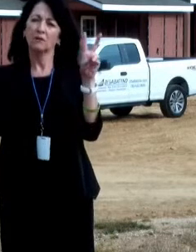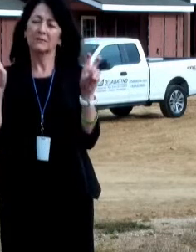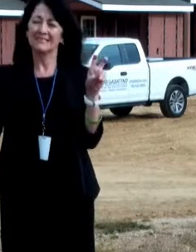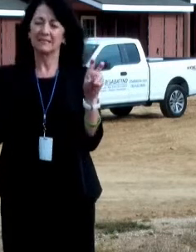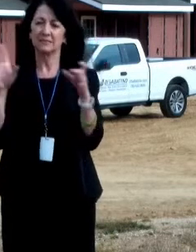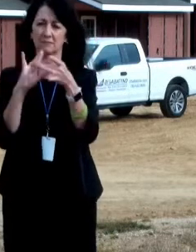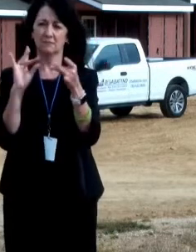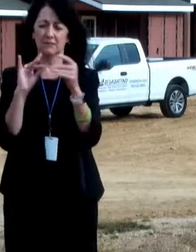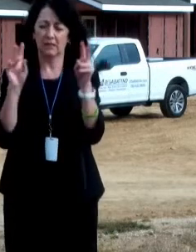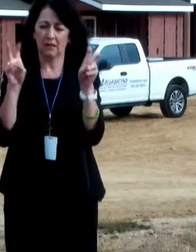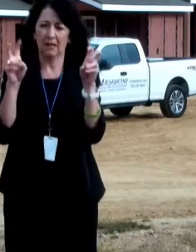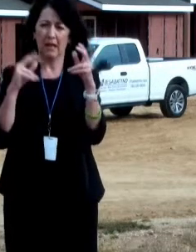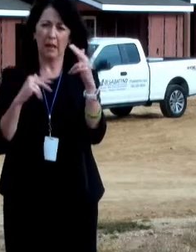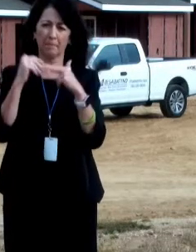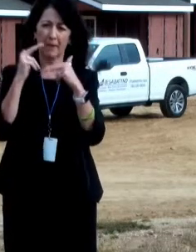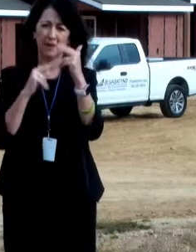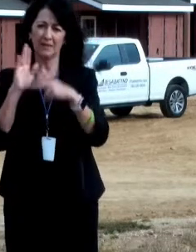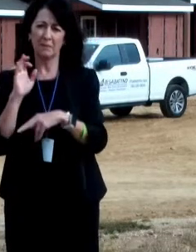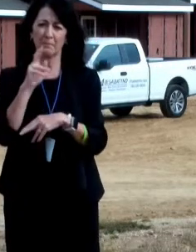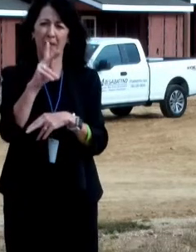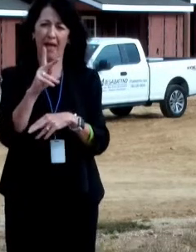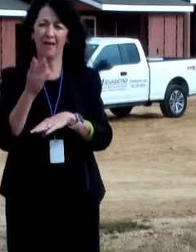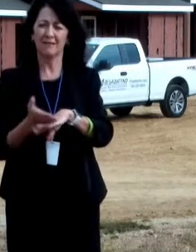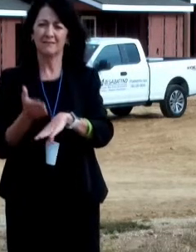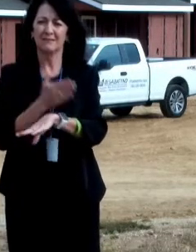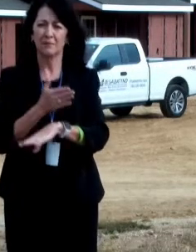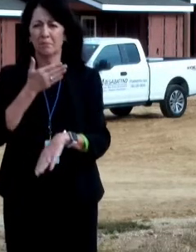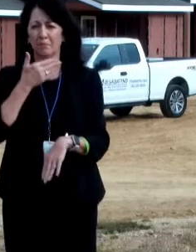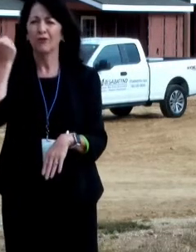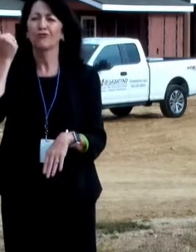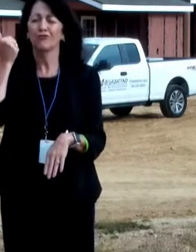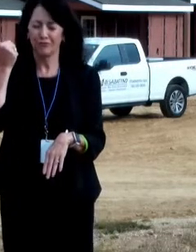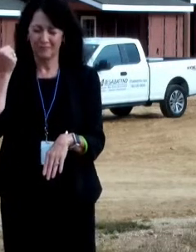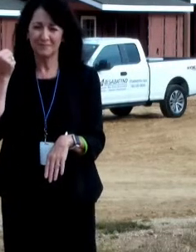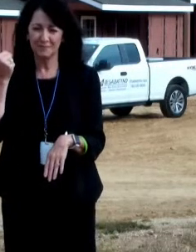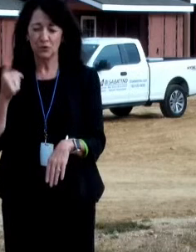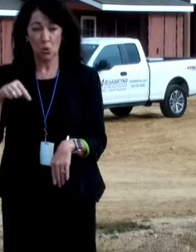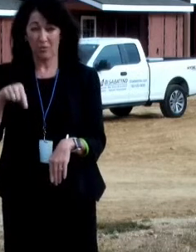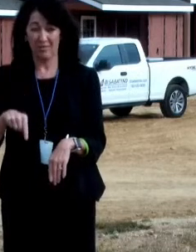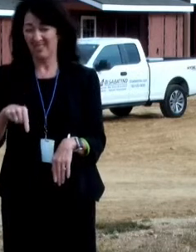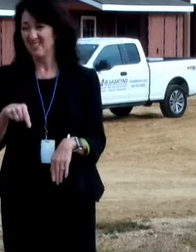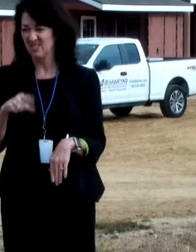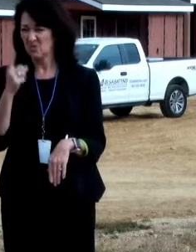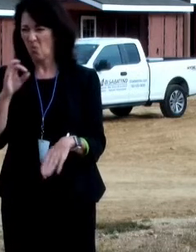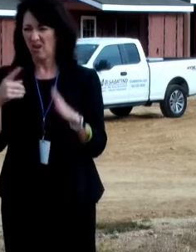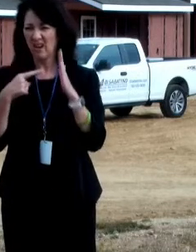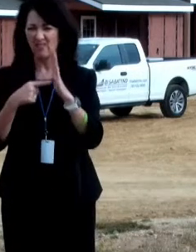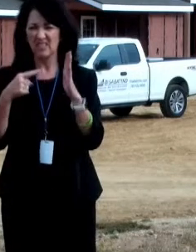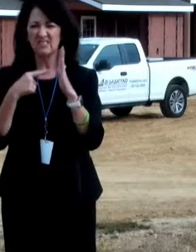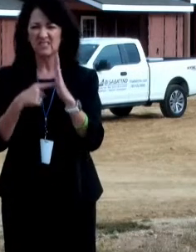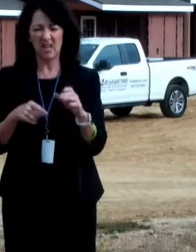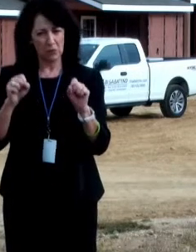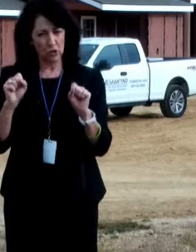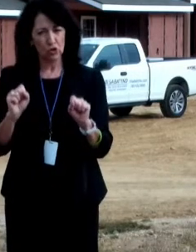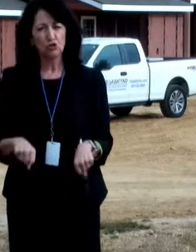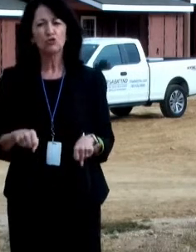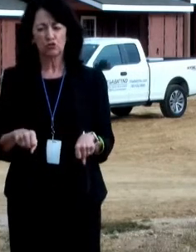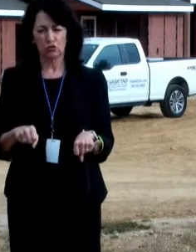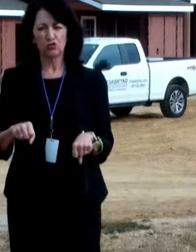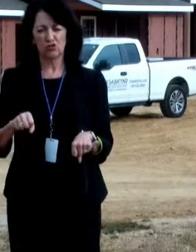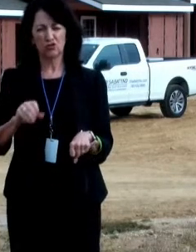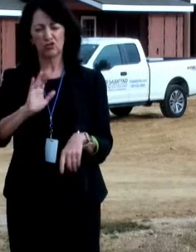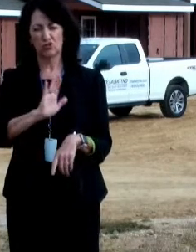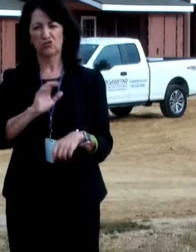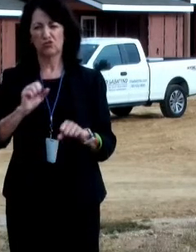this is a great example of building back better. And that could be the motto for the Reach Riverside project. And I